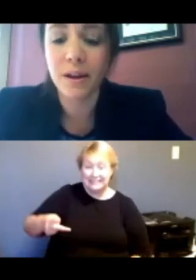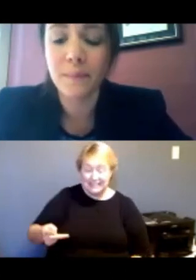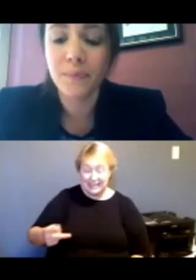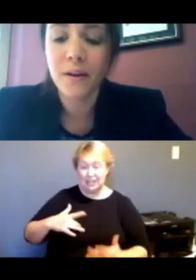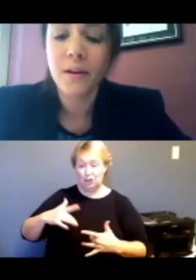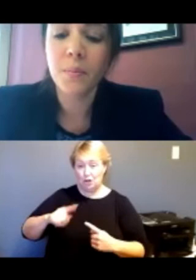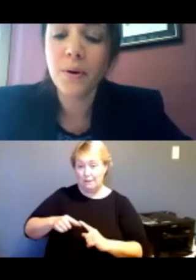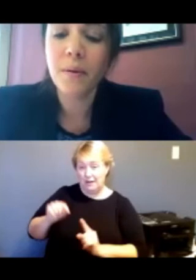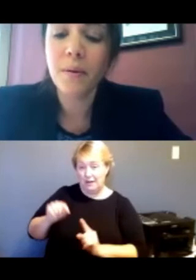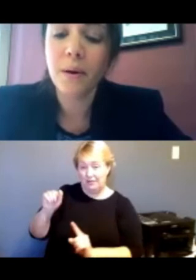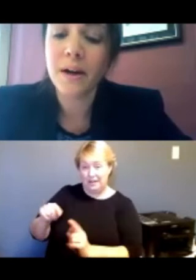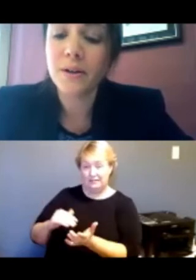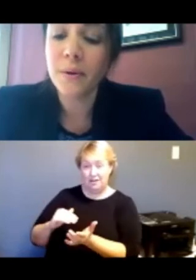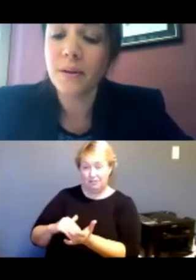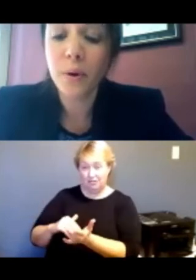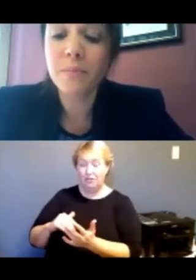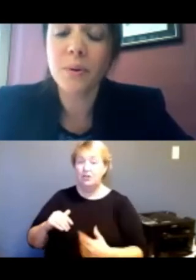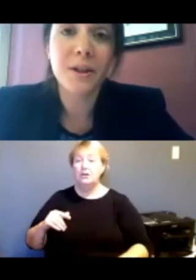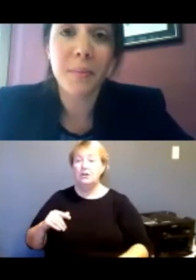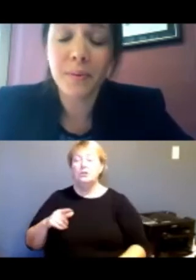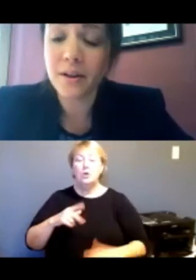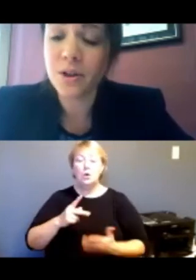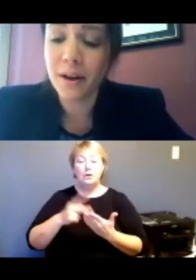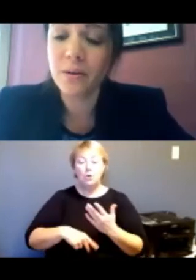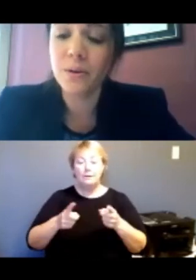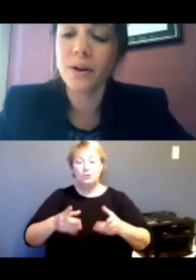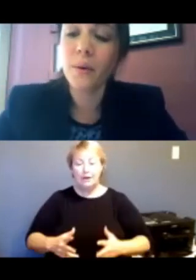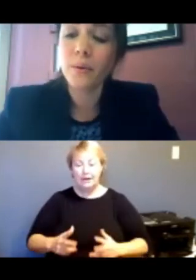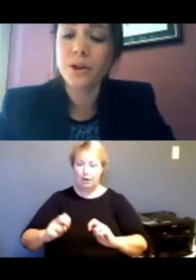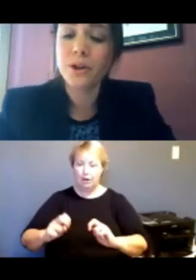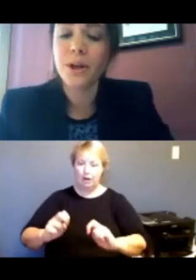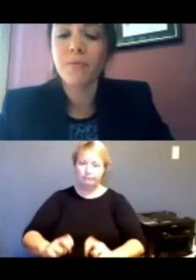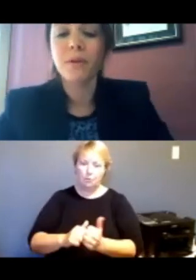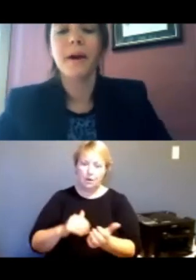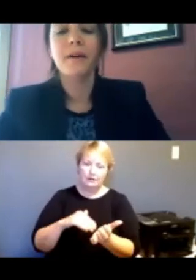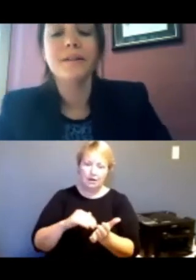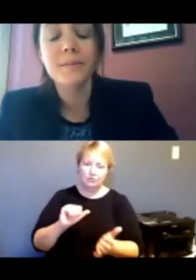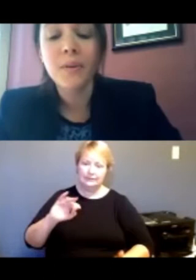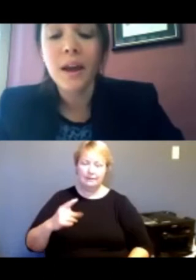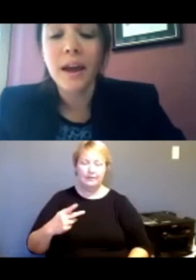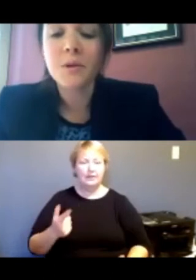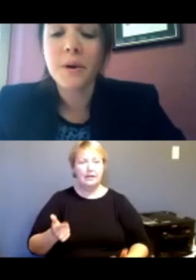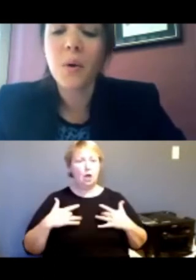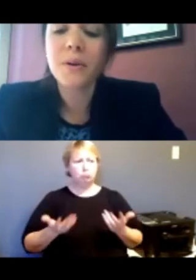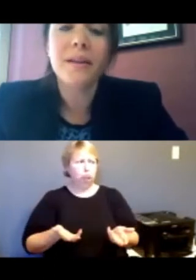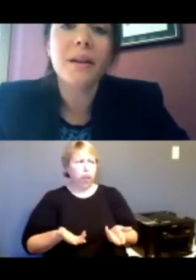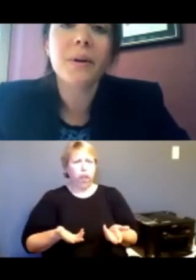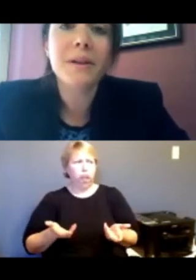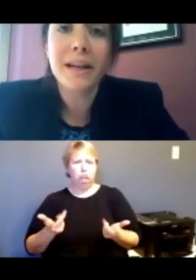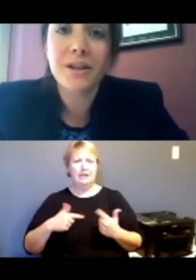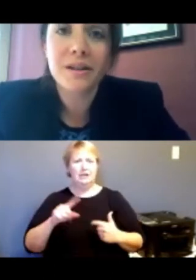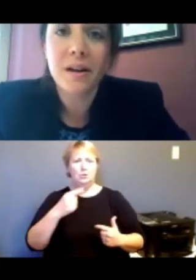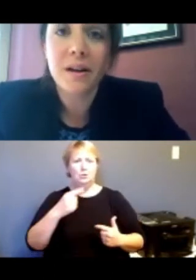Smith. The program director met with Dr. Smith, who took no ownership for the prior events, expressing only that